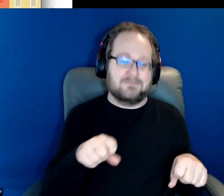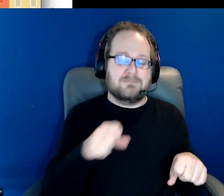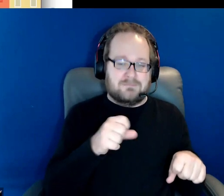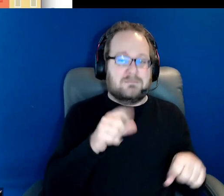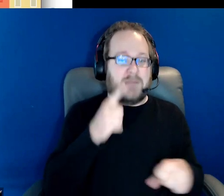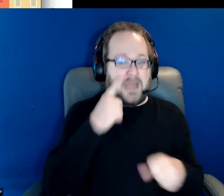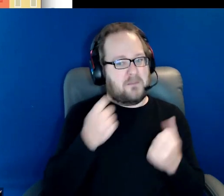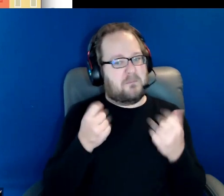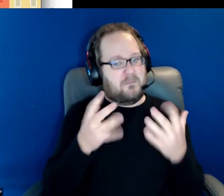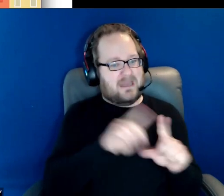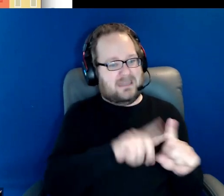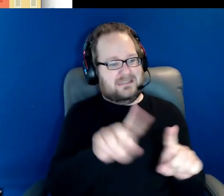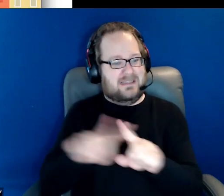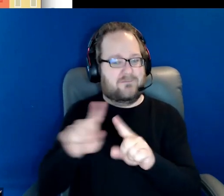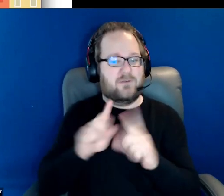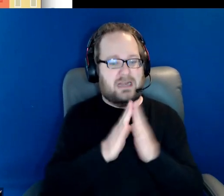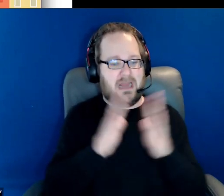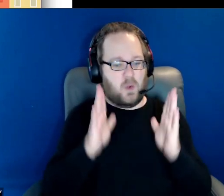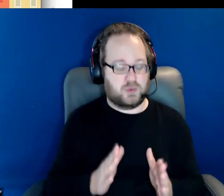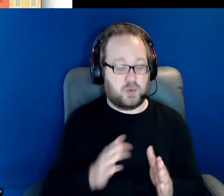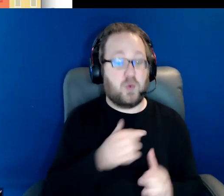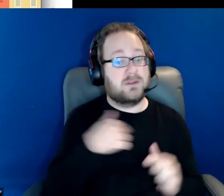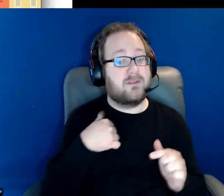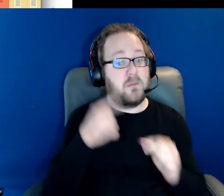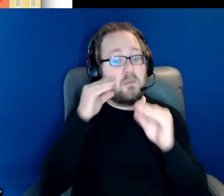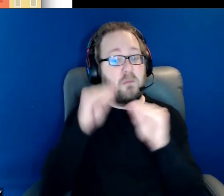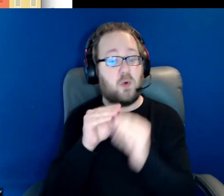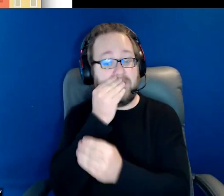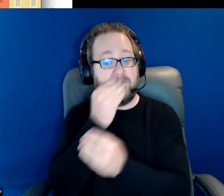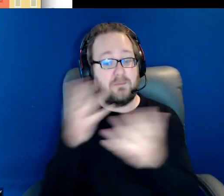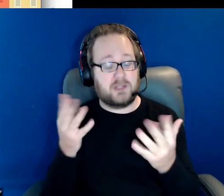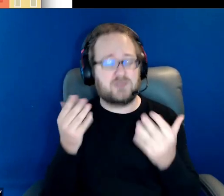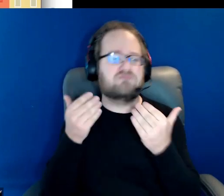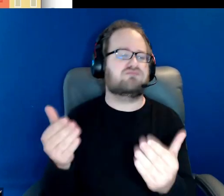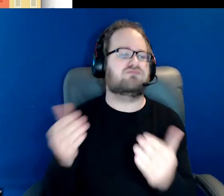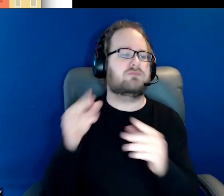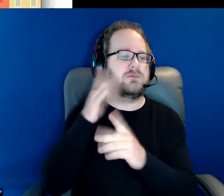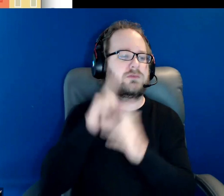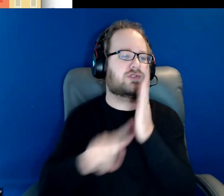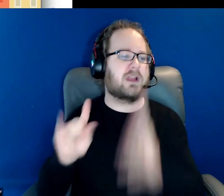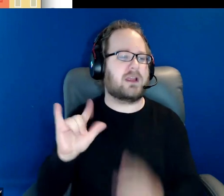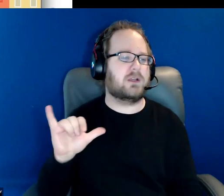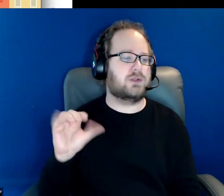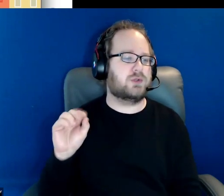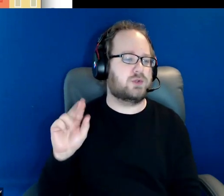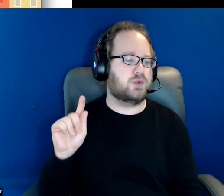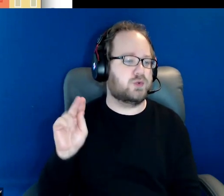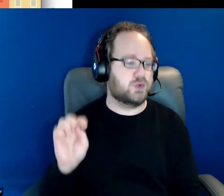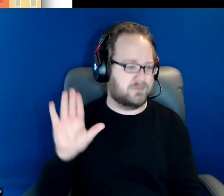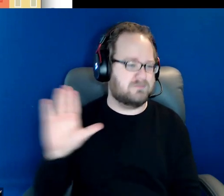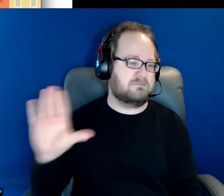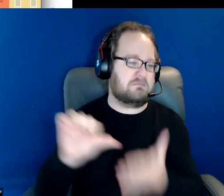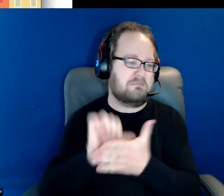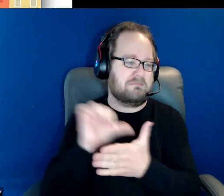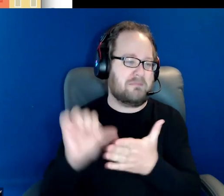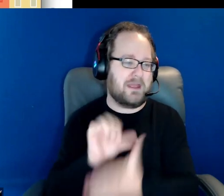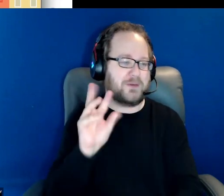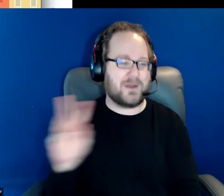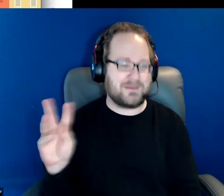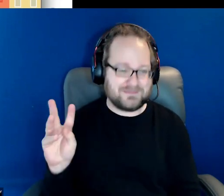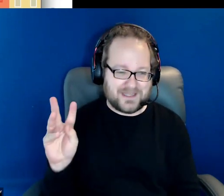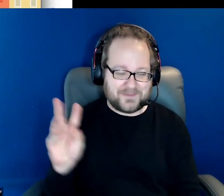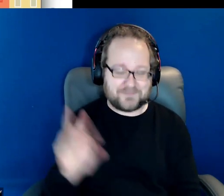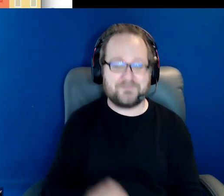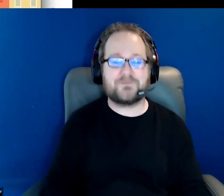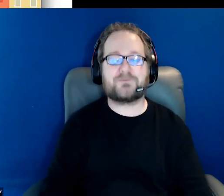Administration for Children and Families YouTube page. The last two slides provide additional information and links to resources and our